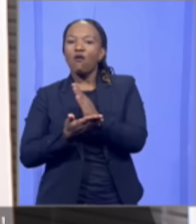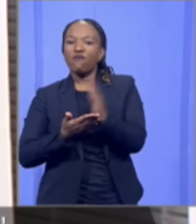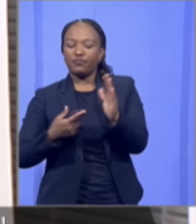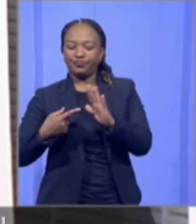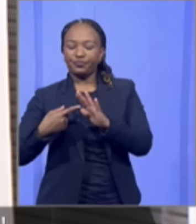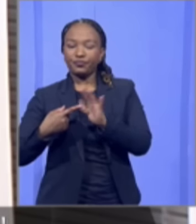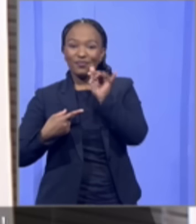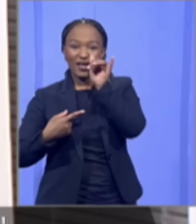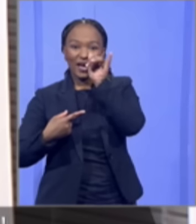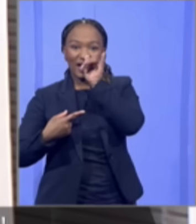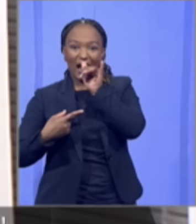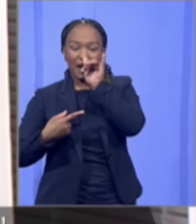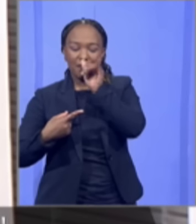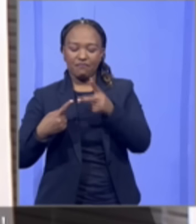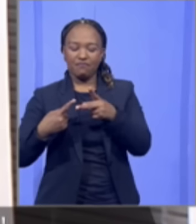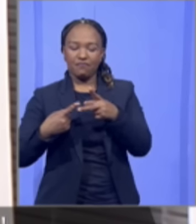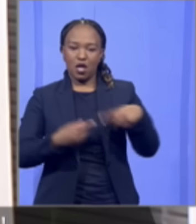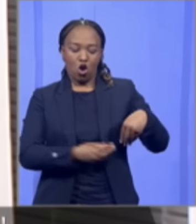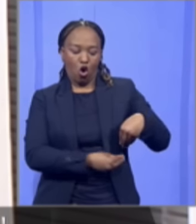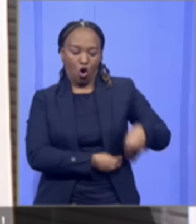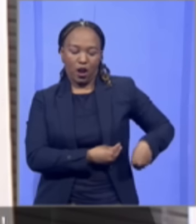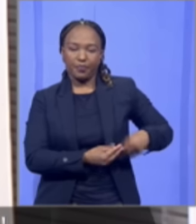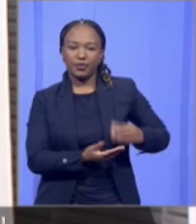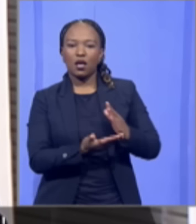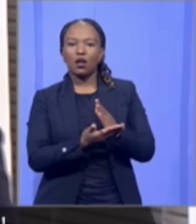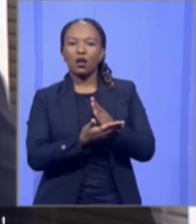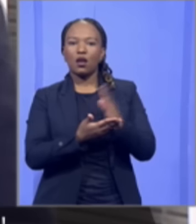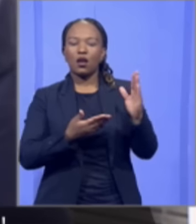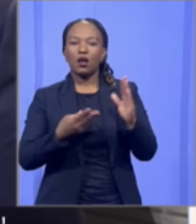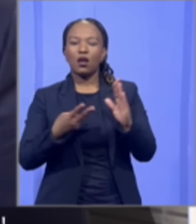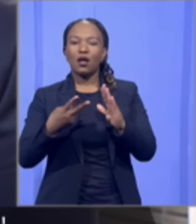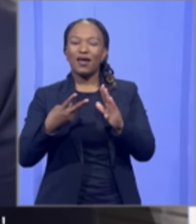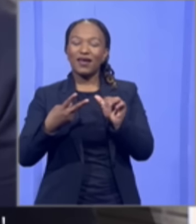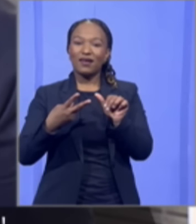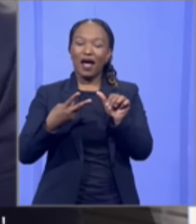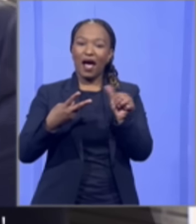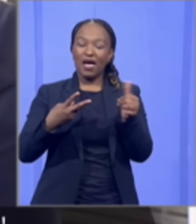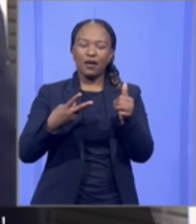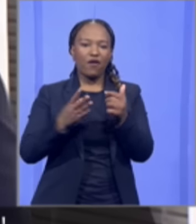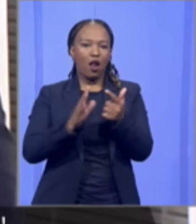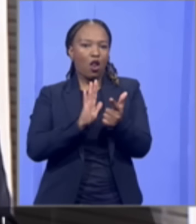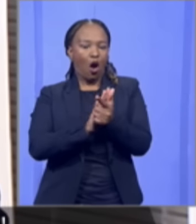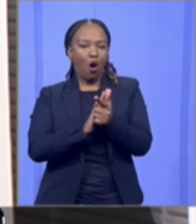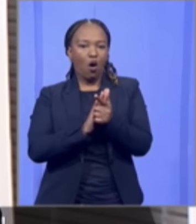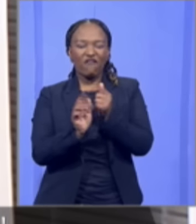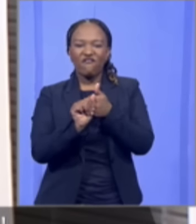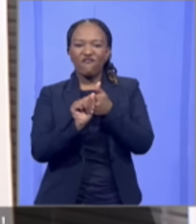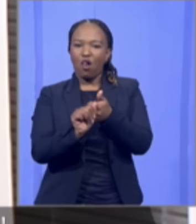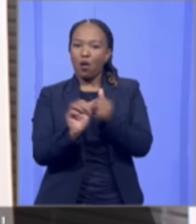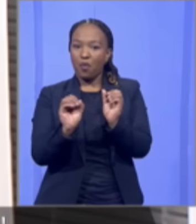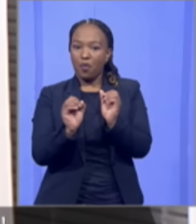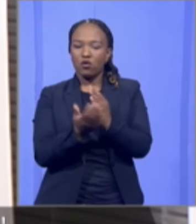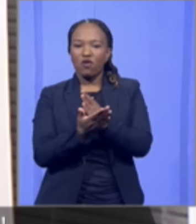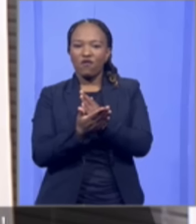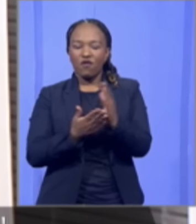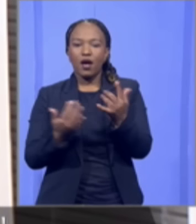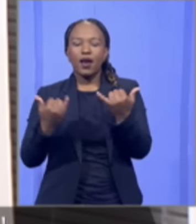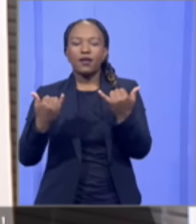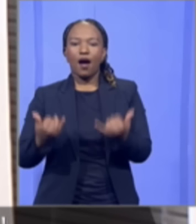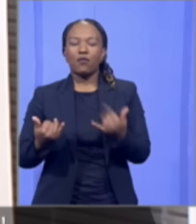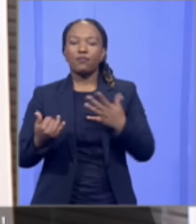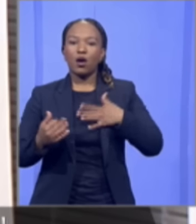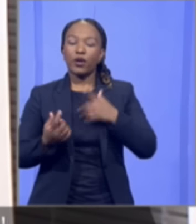lawlessness. I have the honor to present the following men and women to be part of the Executive Council